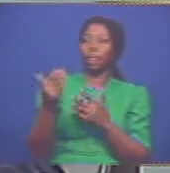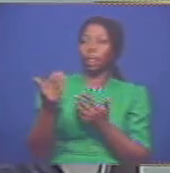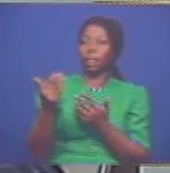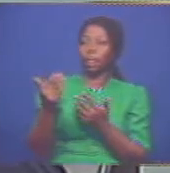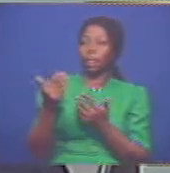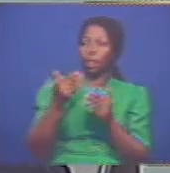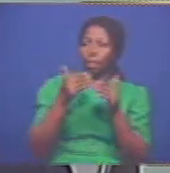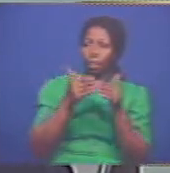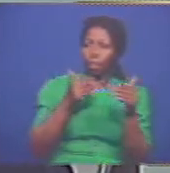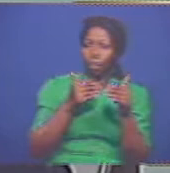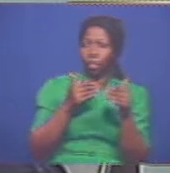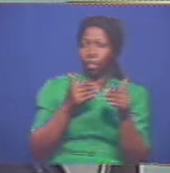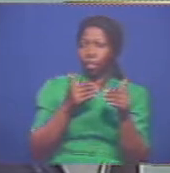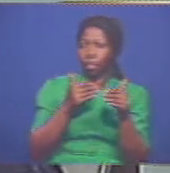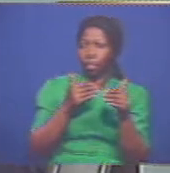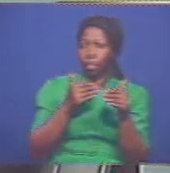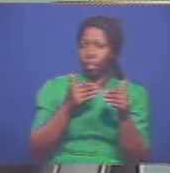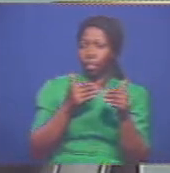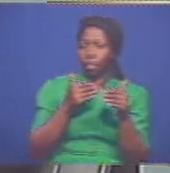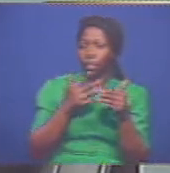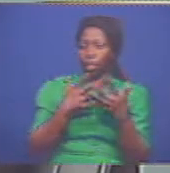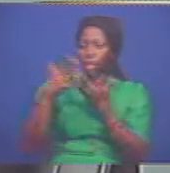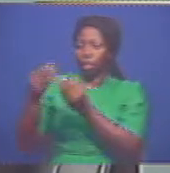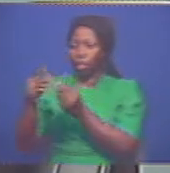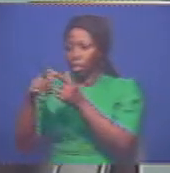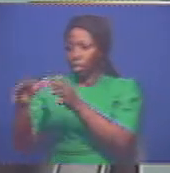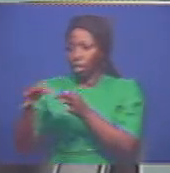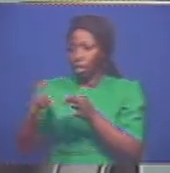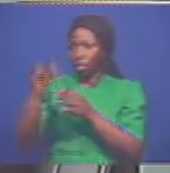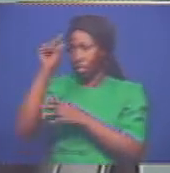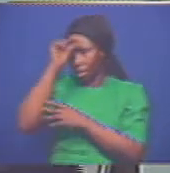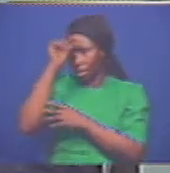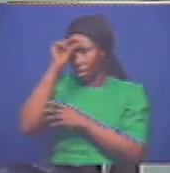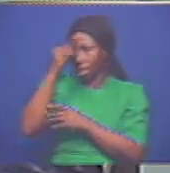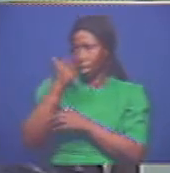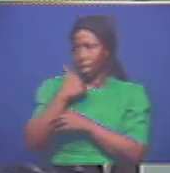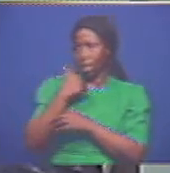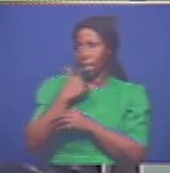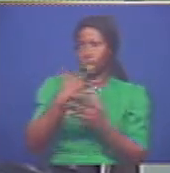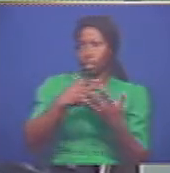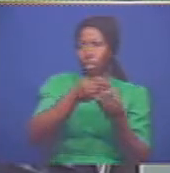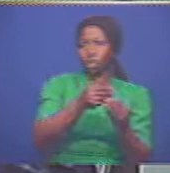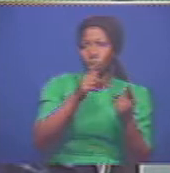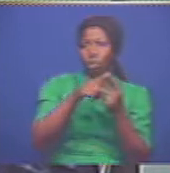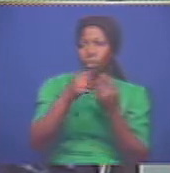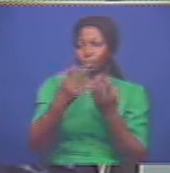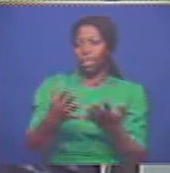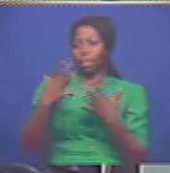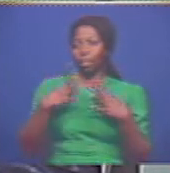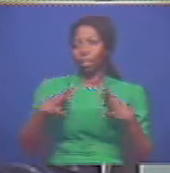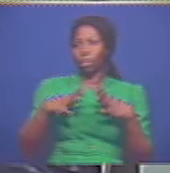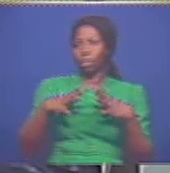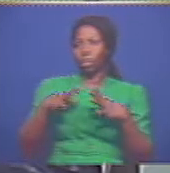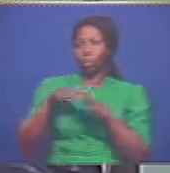before it get to the account of government, it have get to so many people